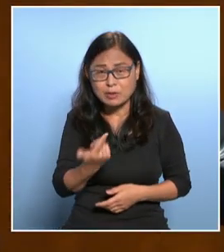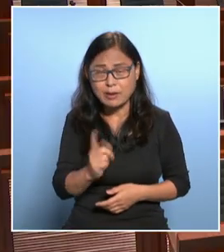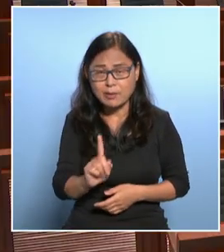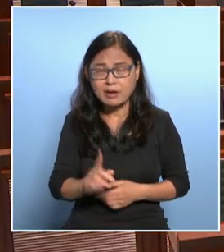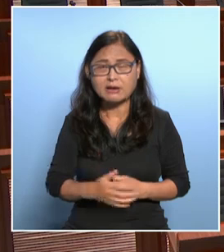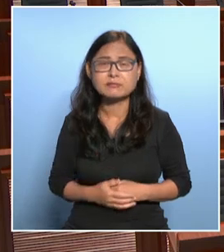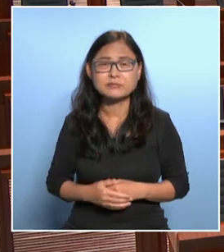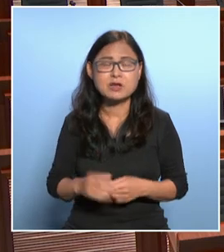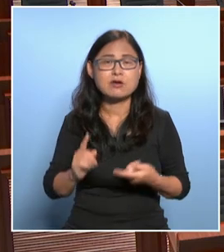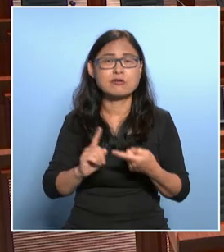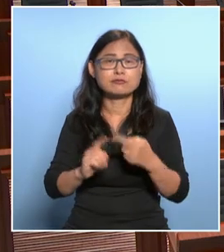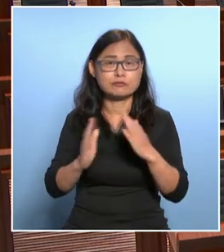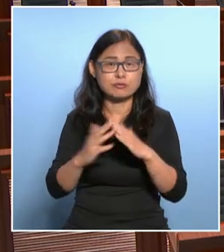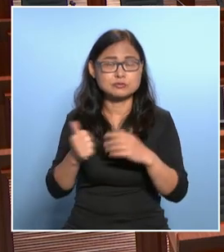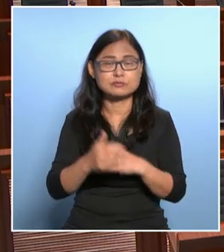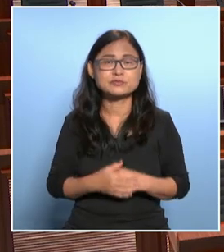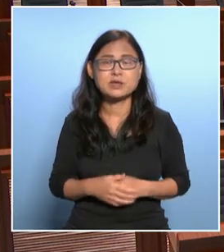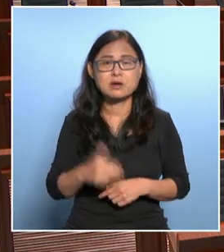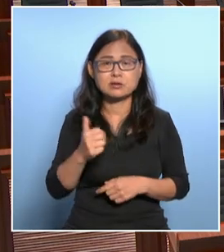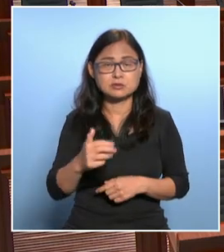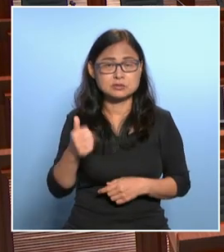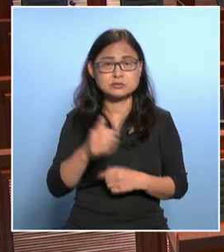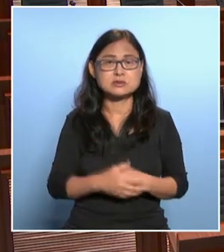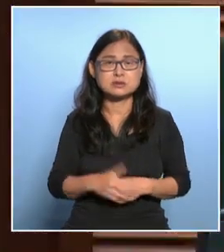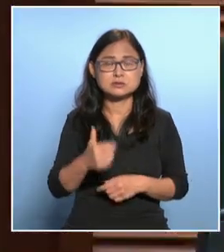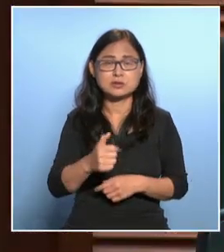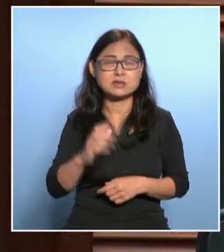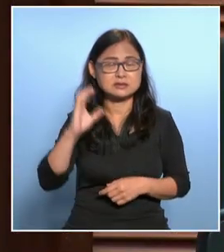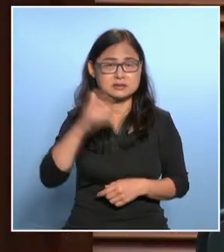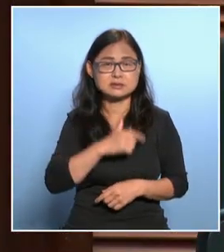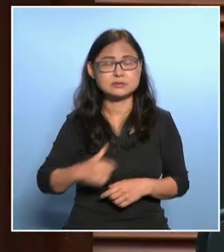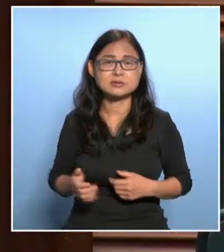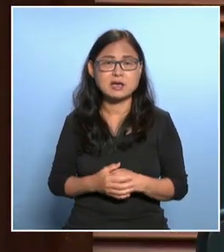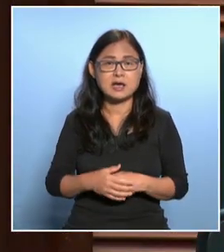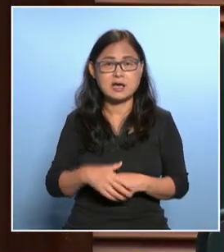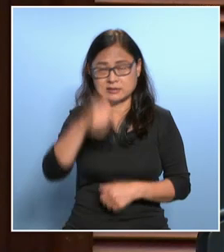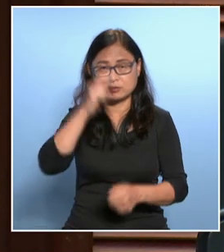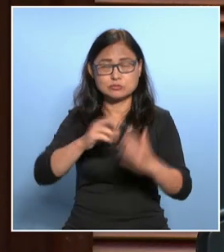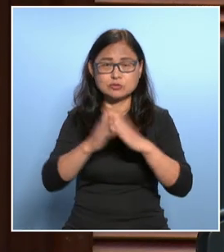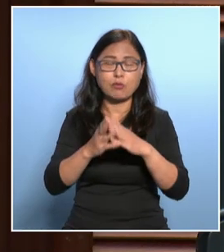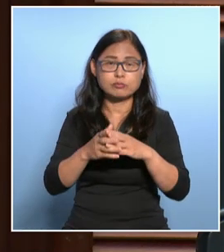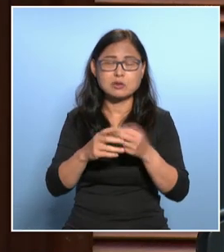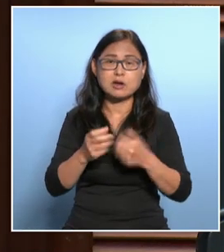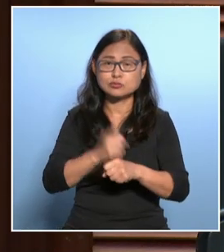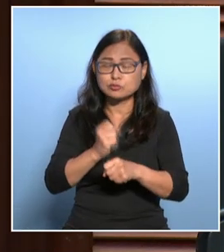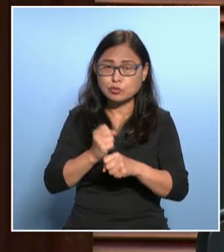so long? Does that mean that services provided by the private sector is not enough? Under Secretary,